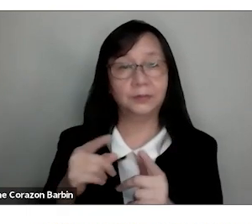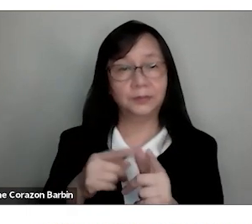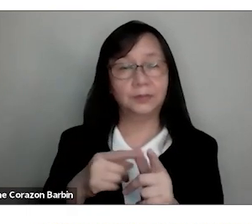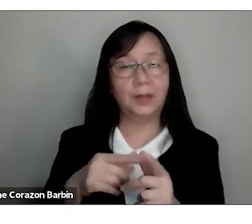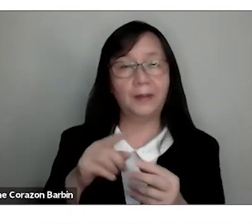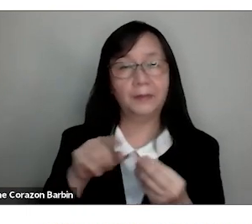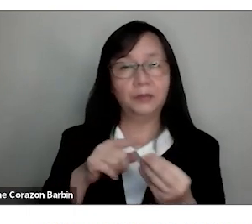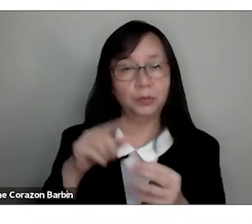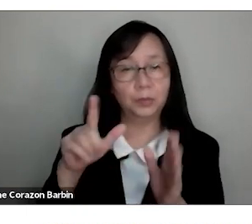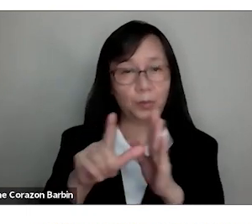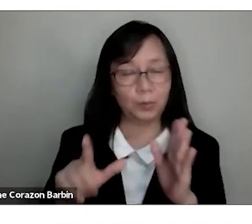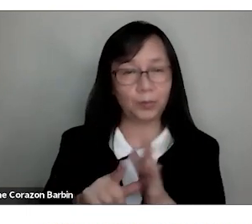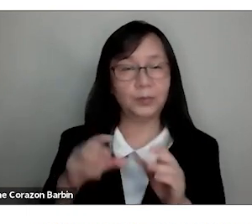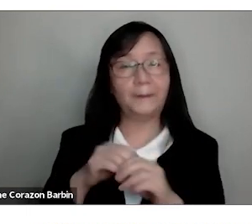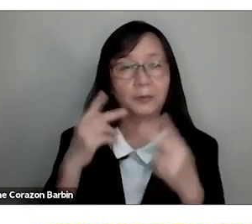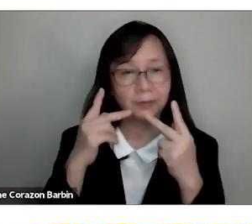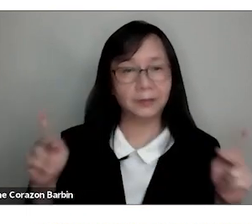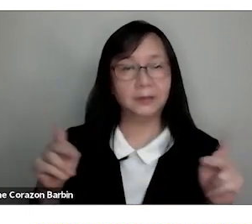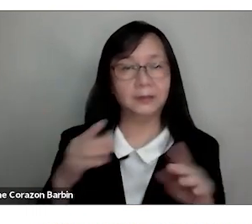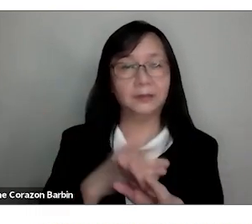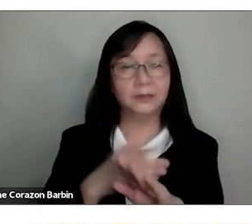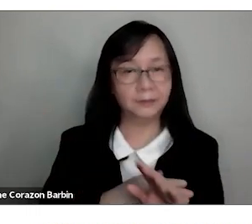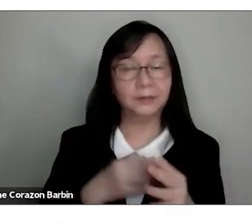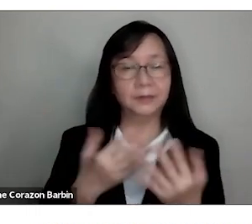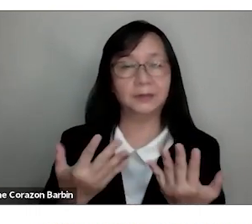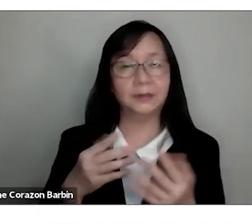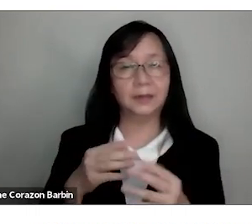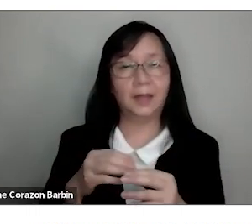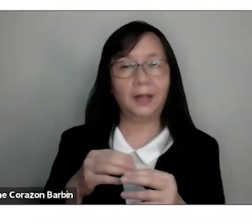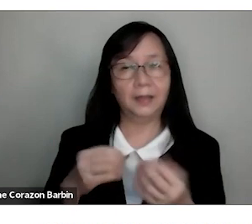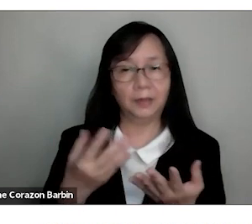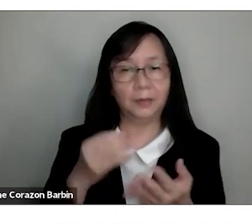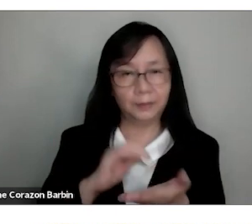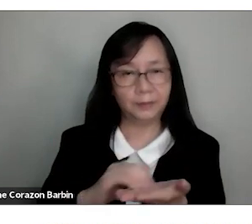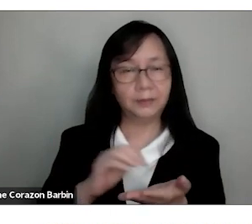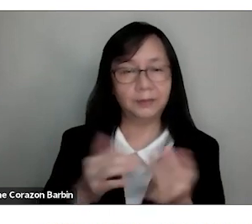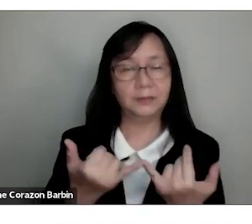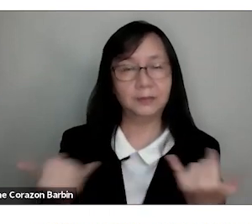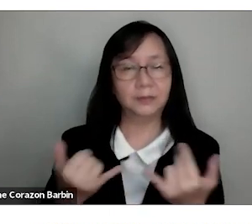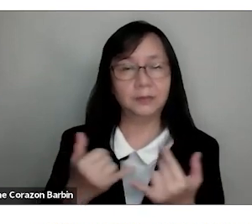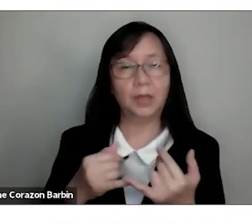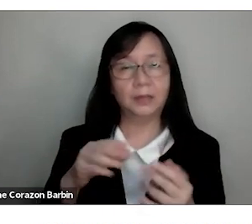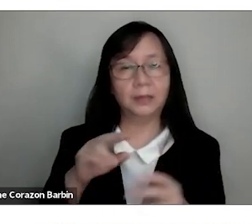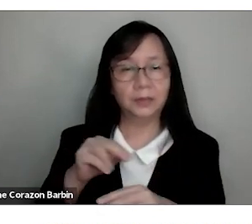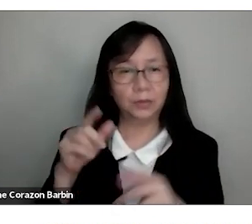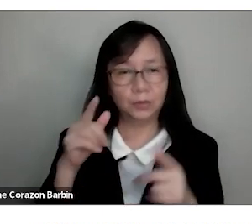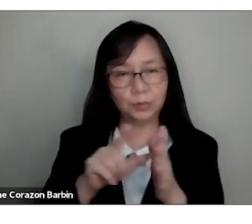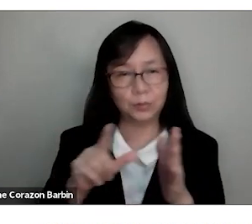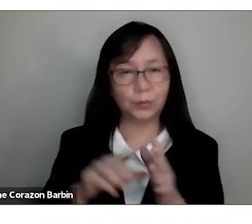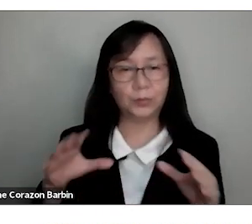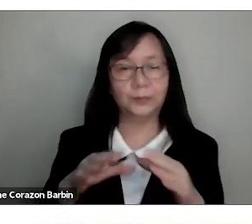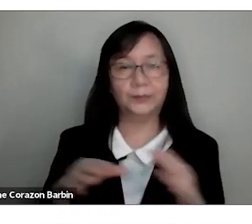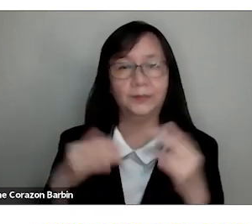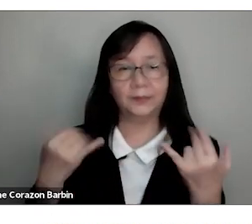about law in promoting development, to develop and implement national laws and work together to improve the standards, strategies, and